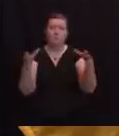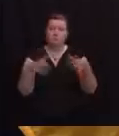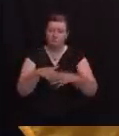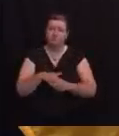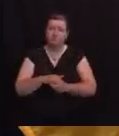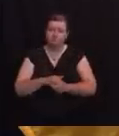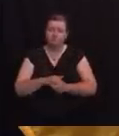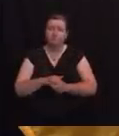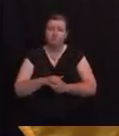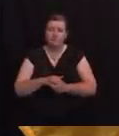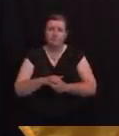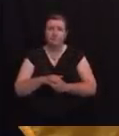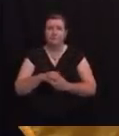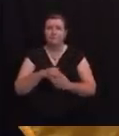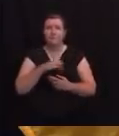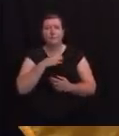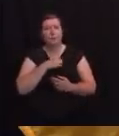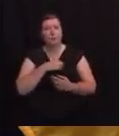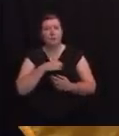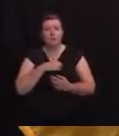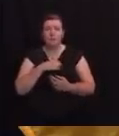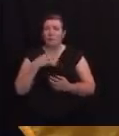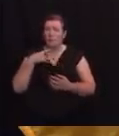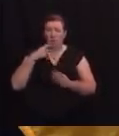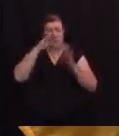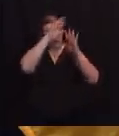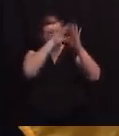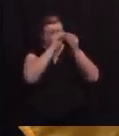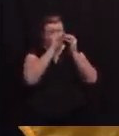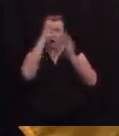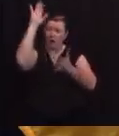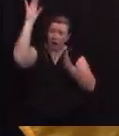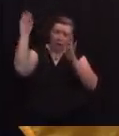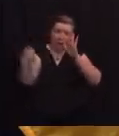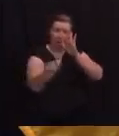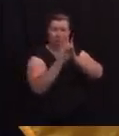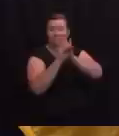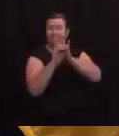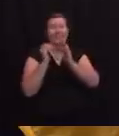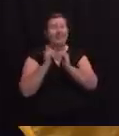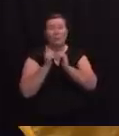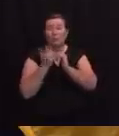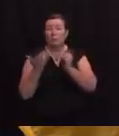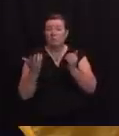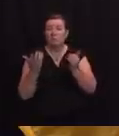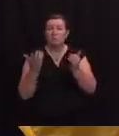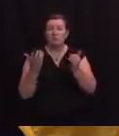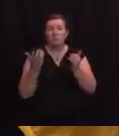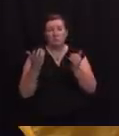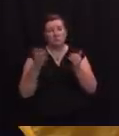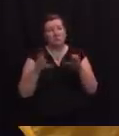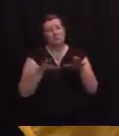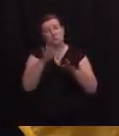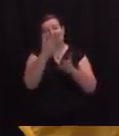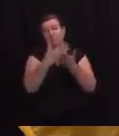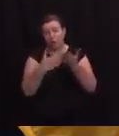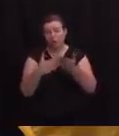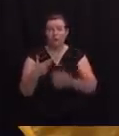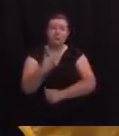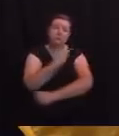to 0 unless everyone does their part. Please, folks, please, please, please get vaccinated.